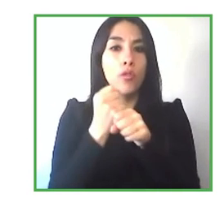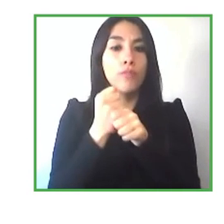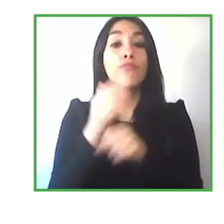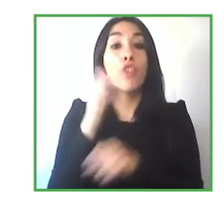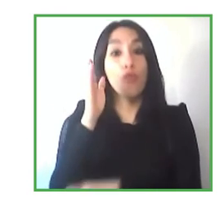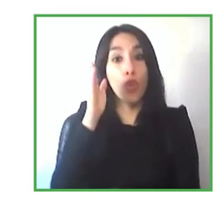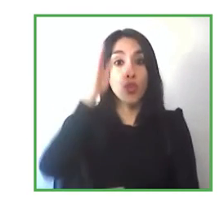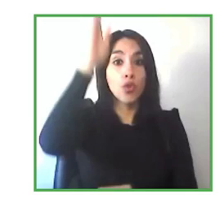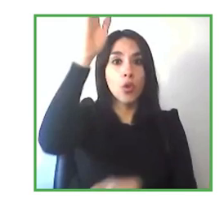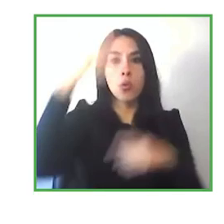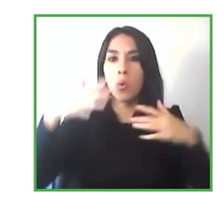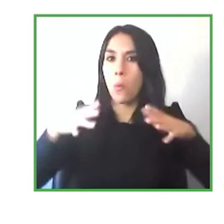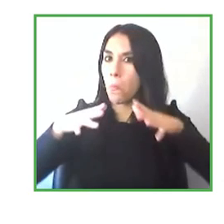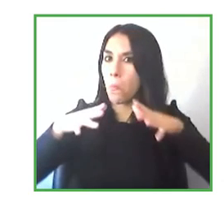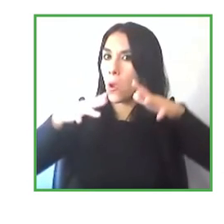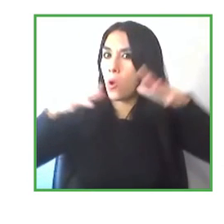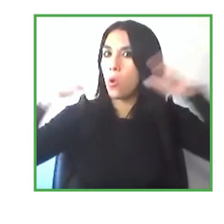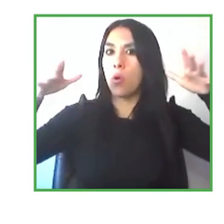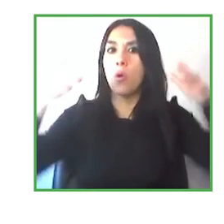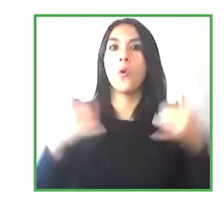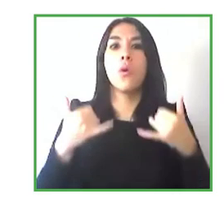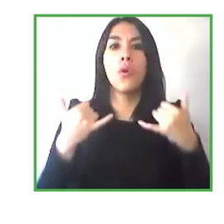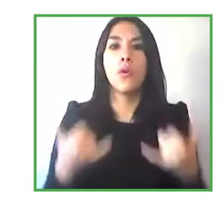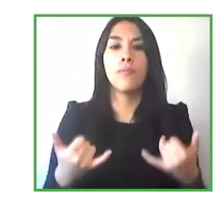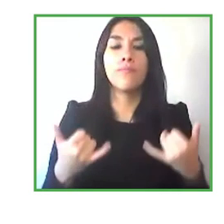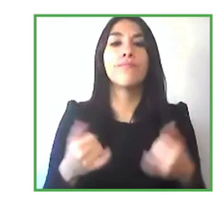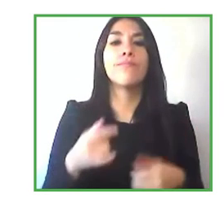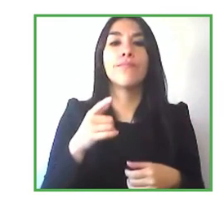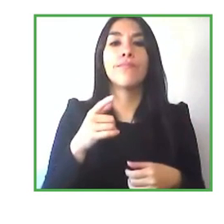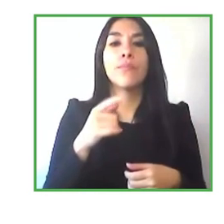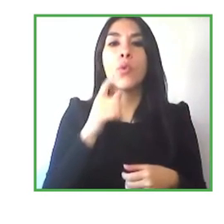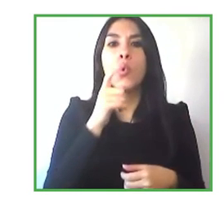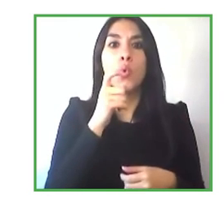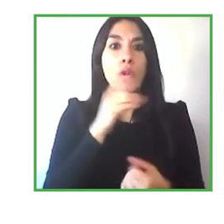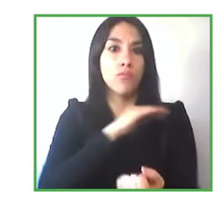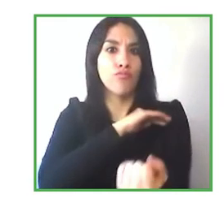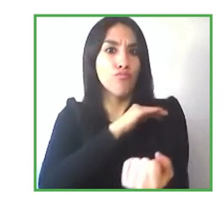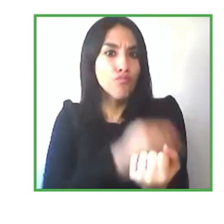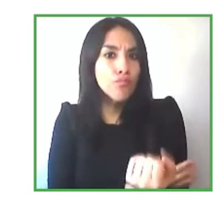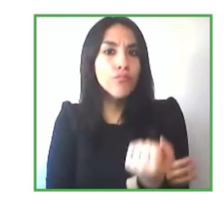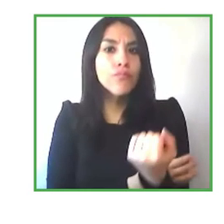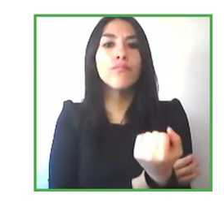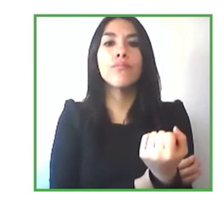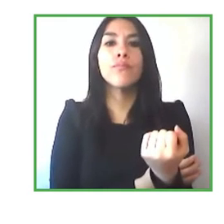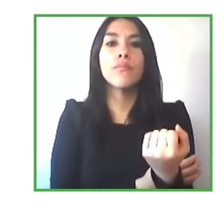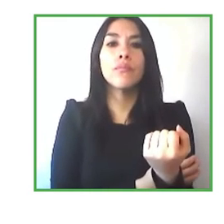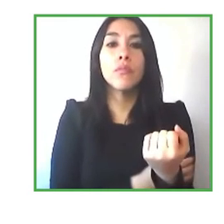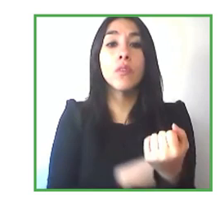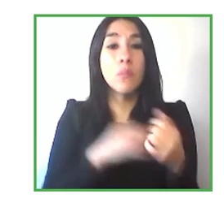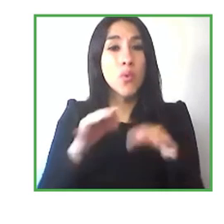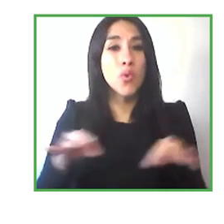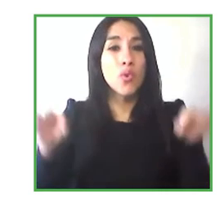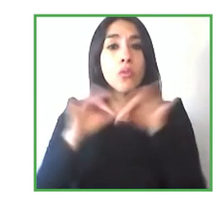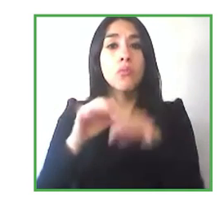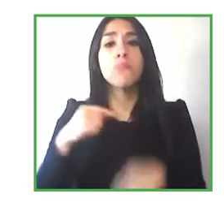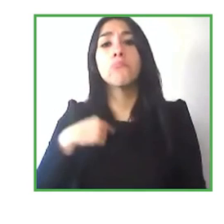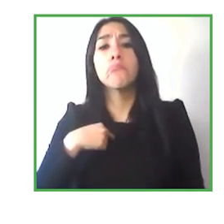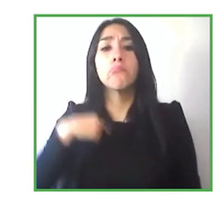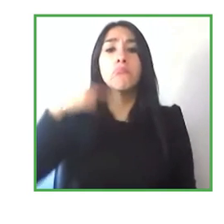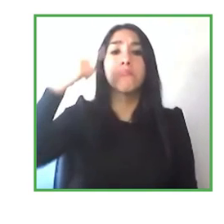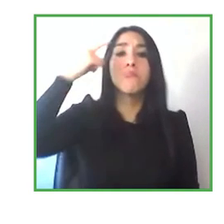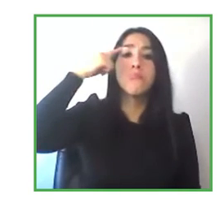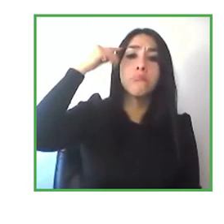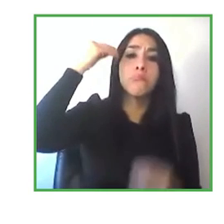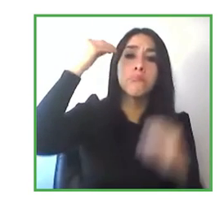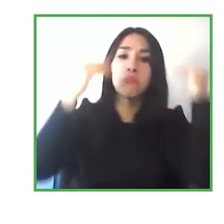to play. I'm specifically thinking about being attentive of what is being discussed in the respective